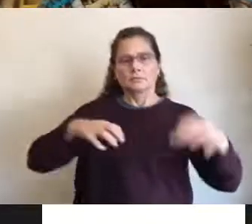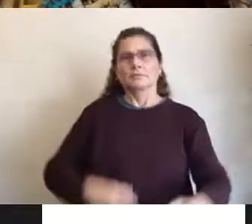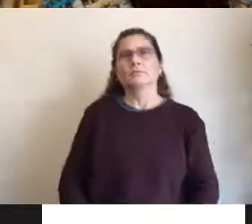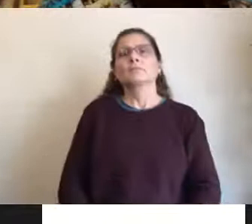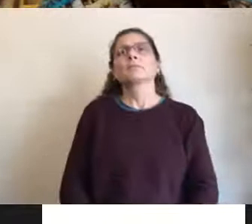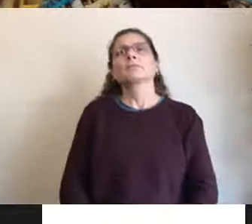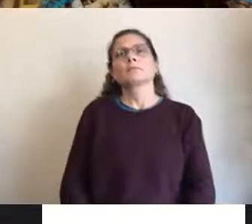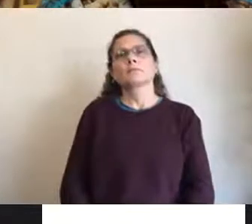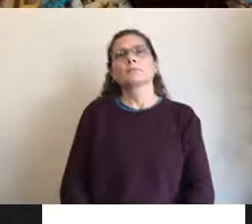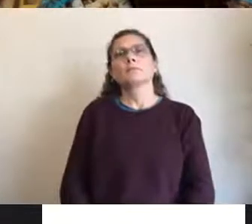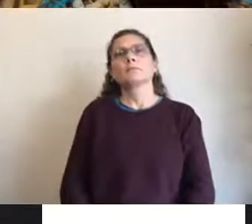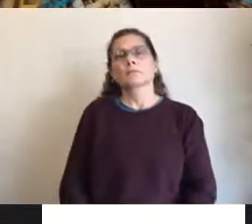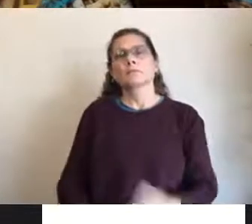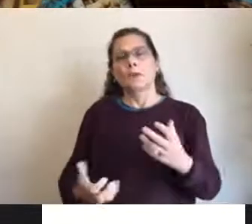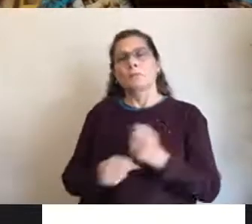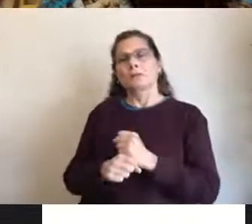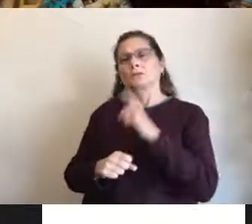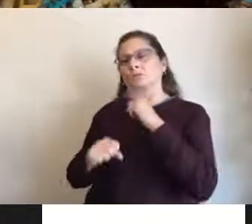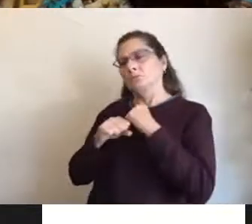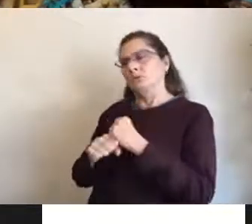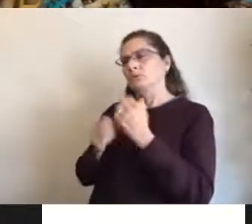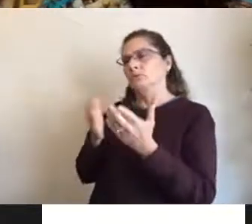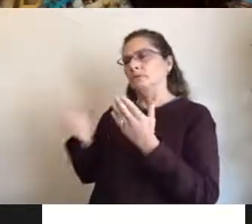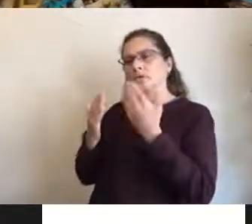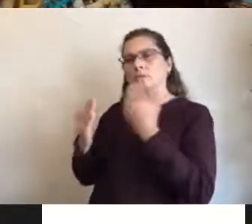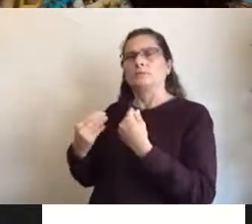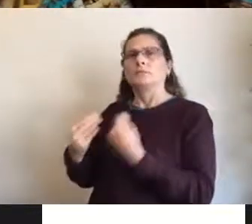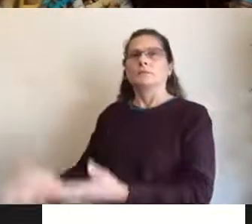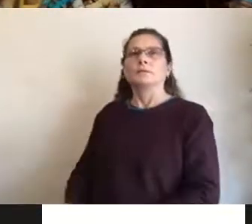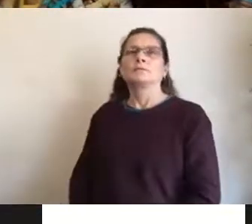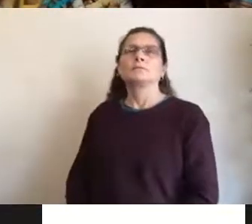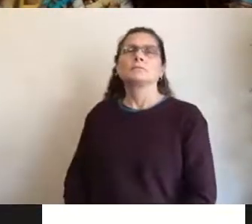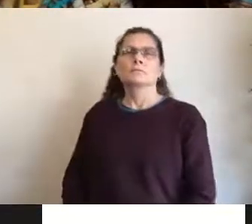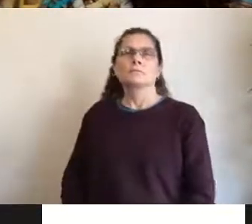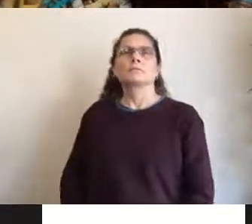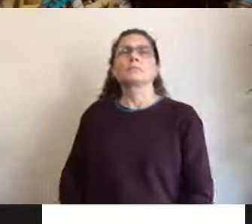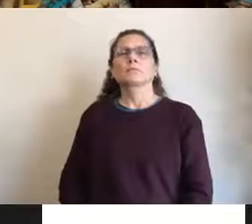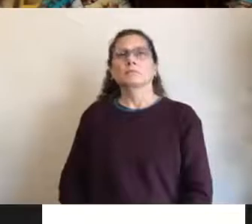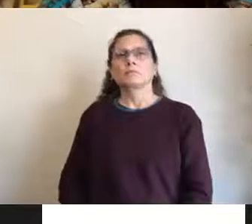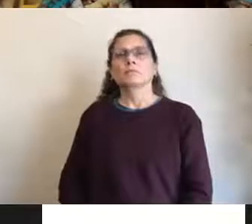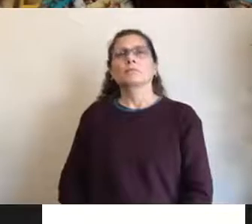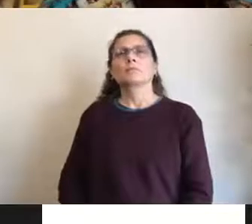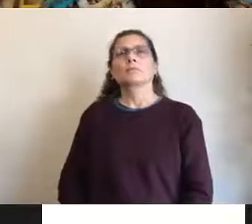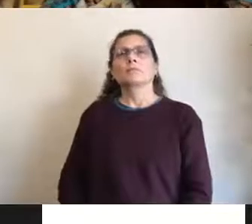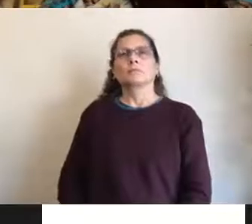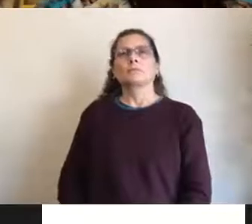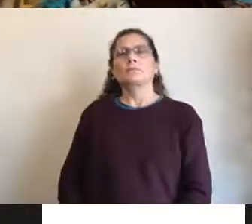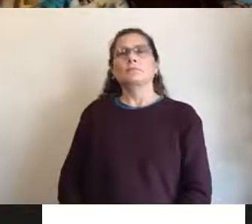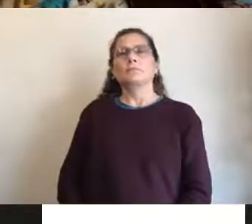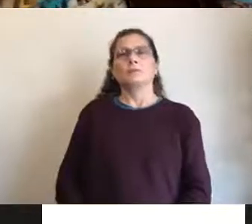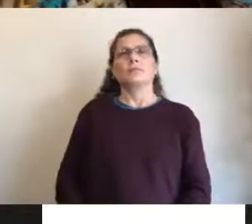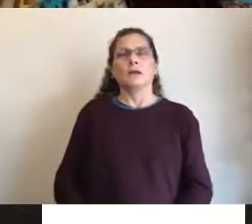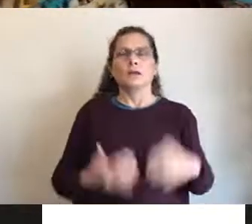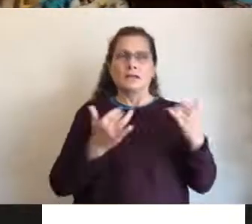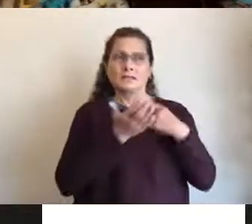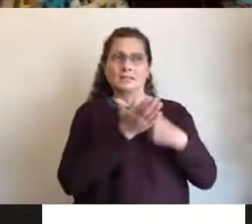overwhelmingly from the business community the desire to continue expanded outdoor seating even through the winter months. I think all of us, when you want to get out of